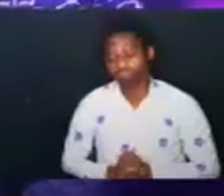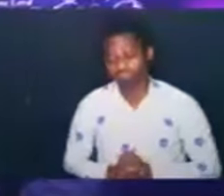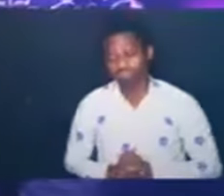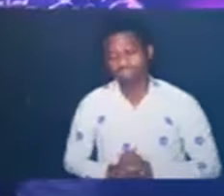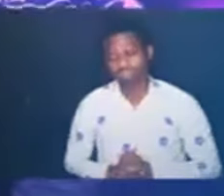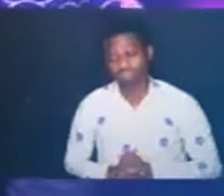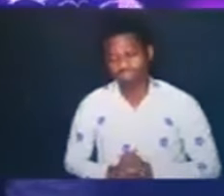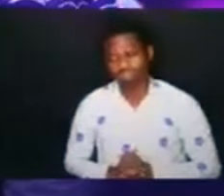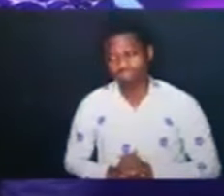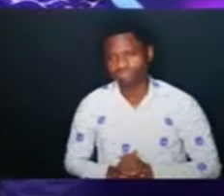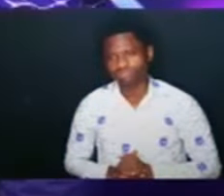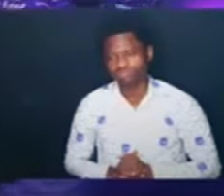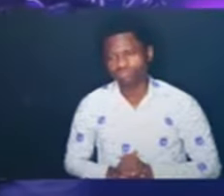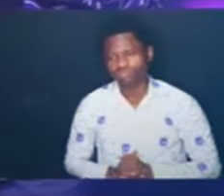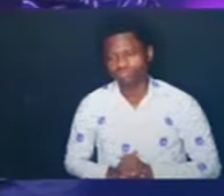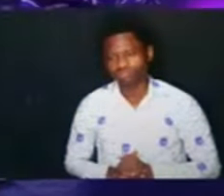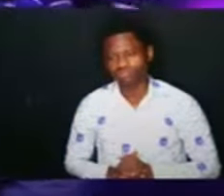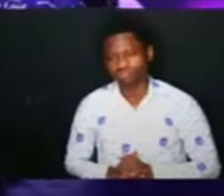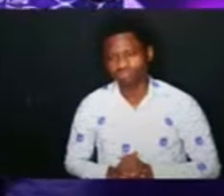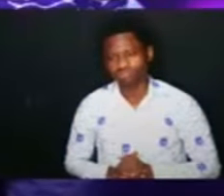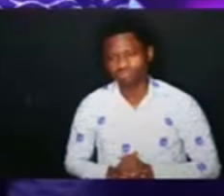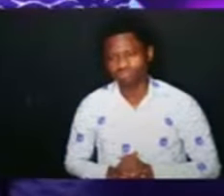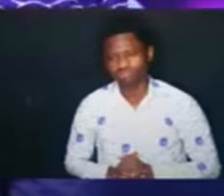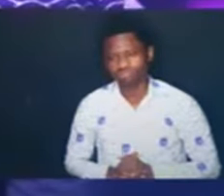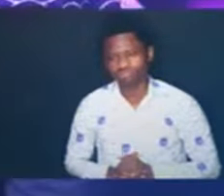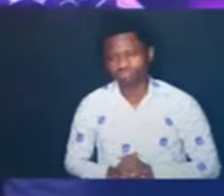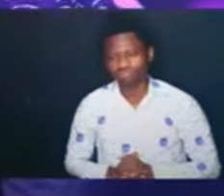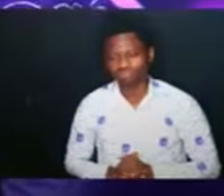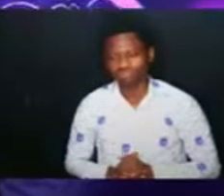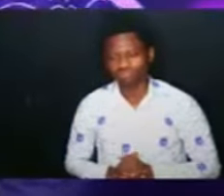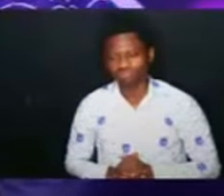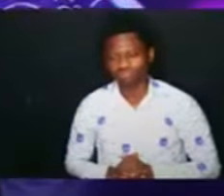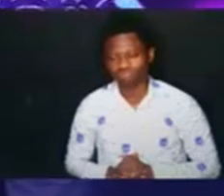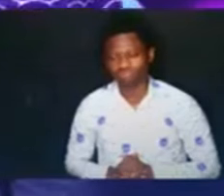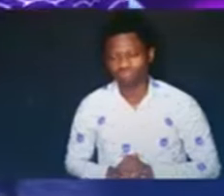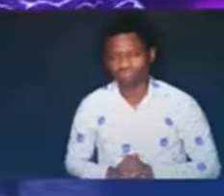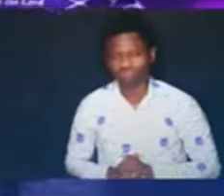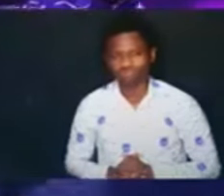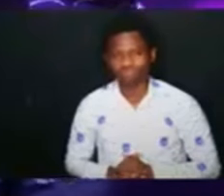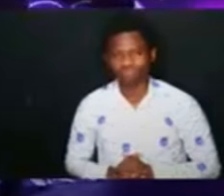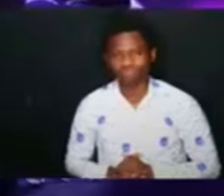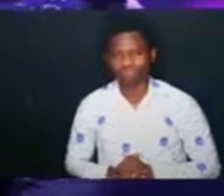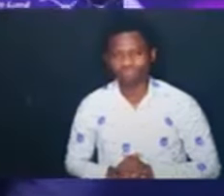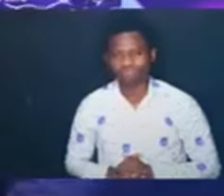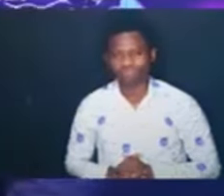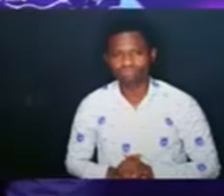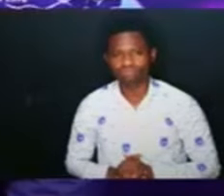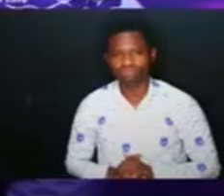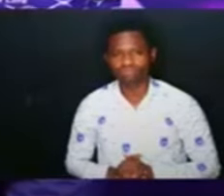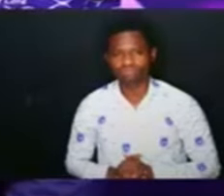smart. Nsrafo bi a wopetu ye won enim said ye wo ye nipatene na wokopɛ no